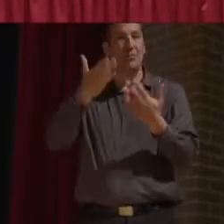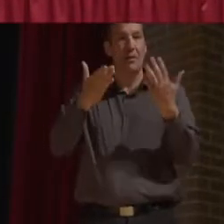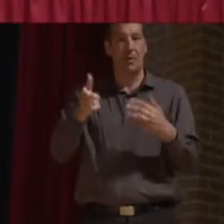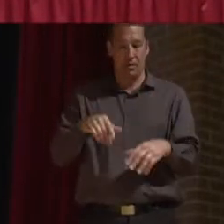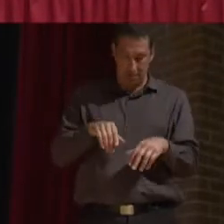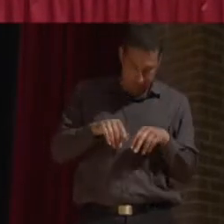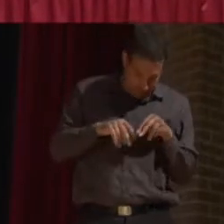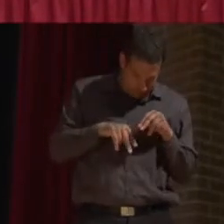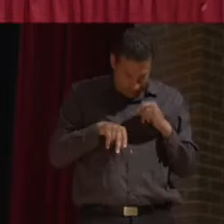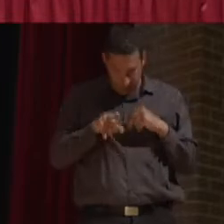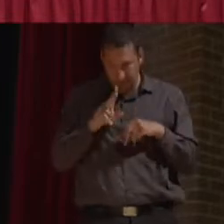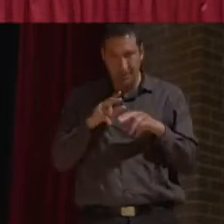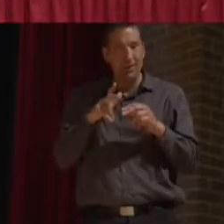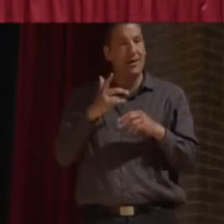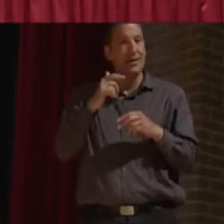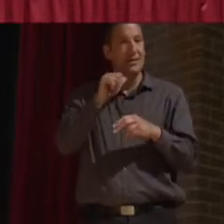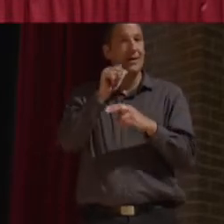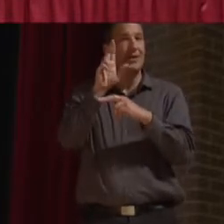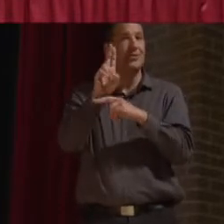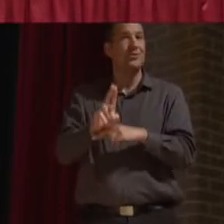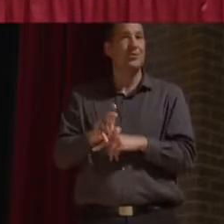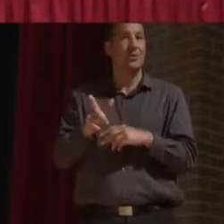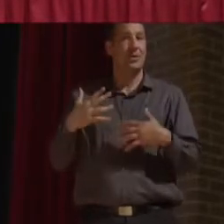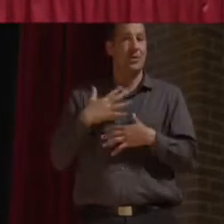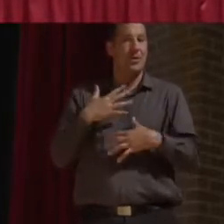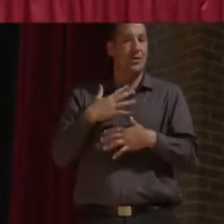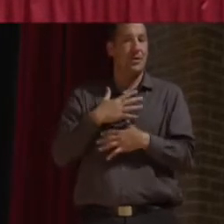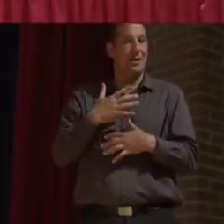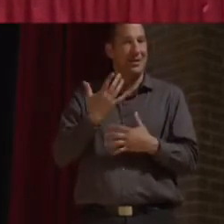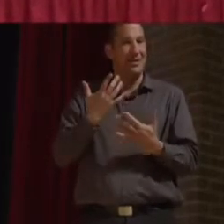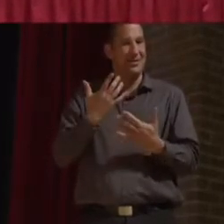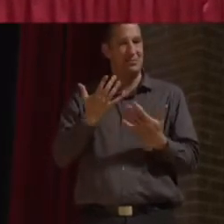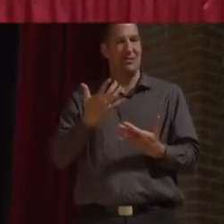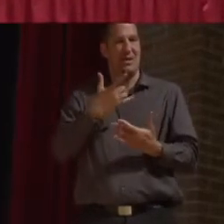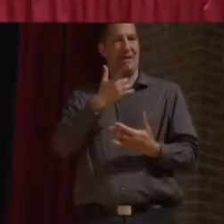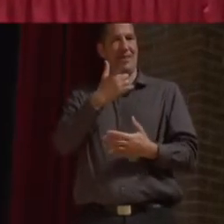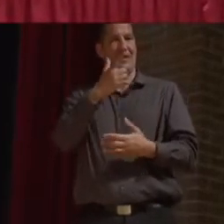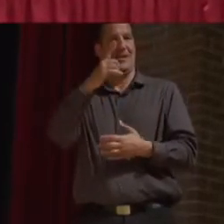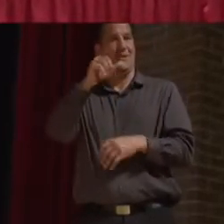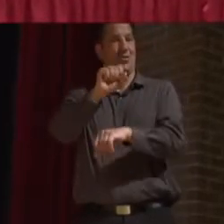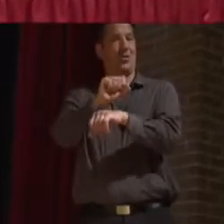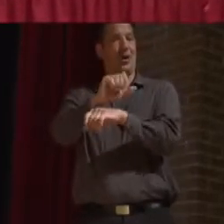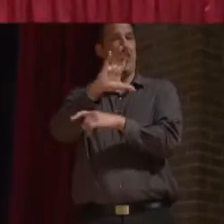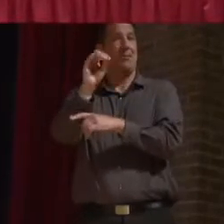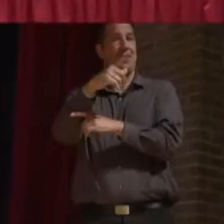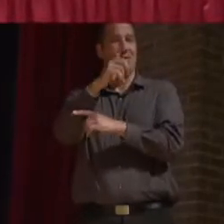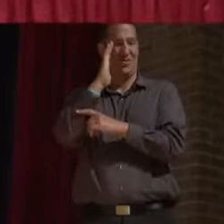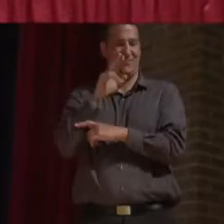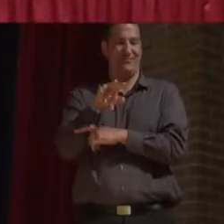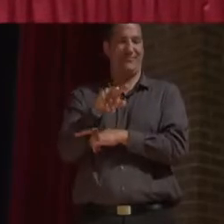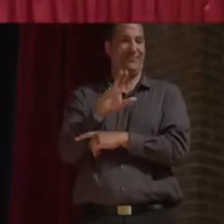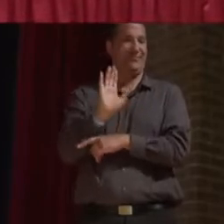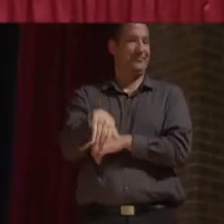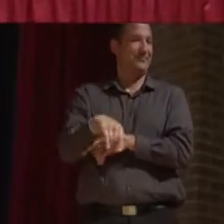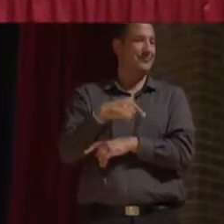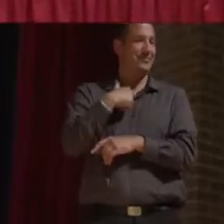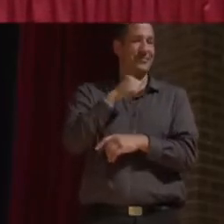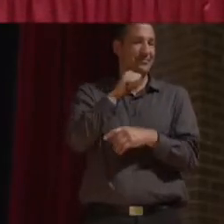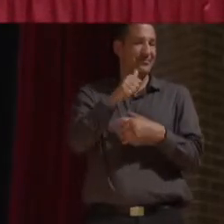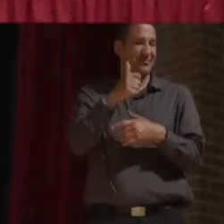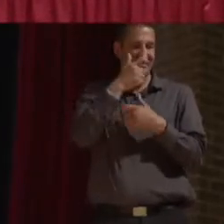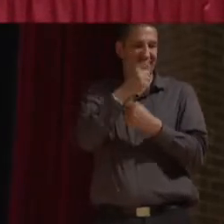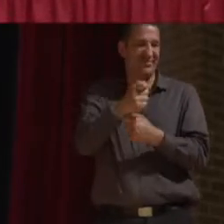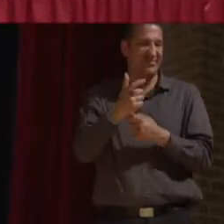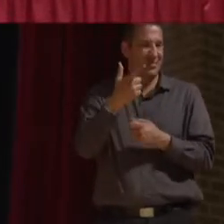interview setting might cause an employer to say they're not interested, or they really don't seem like they would, fit in